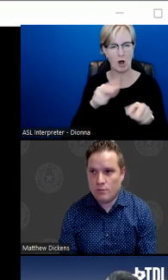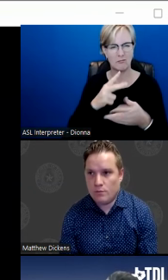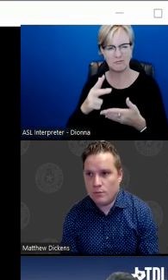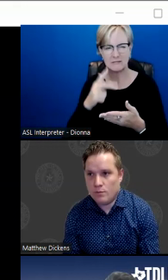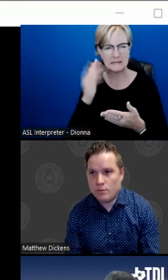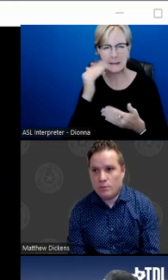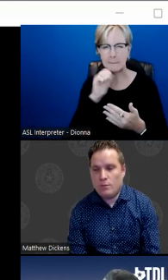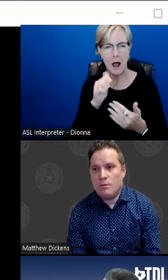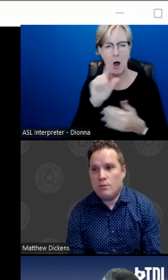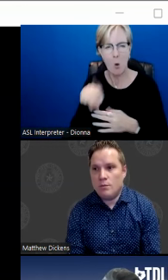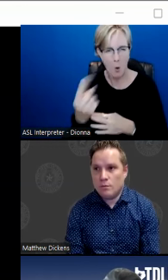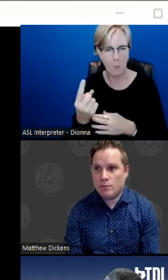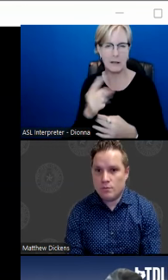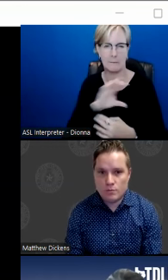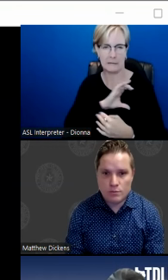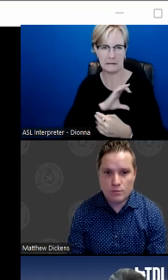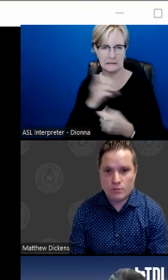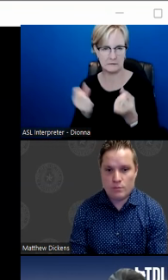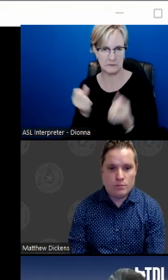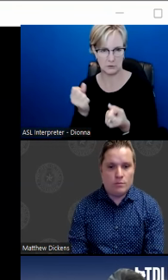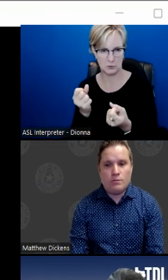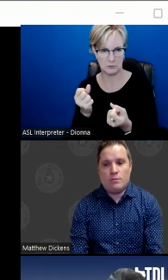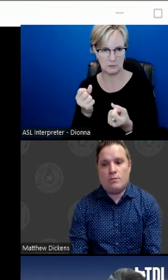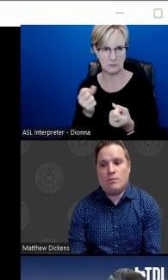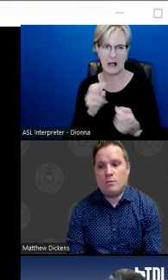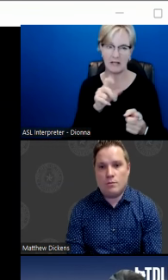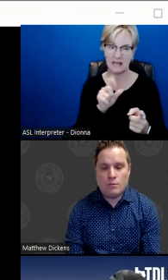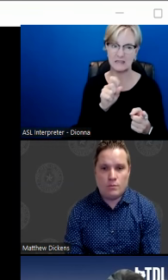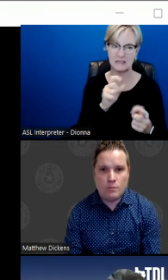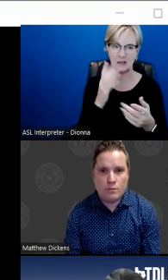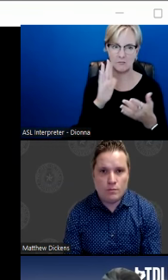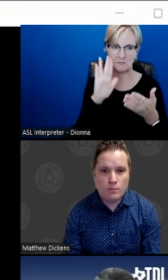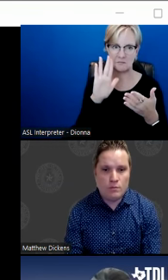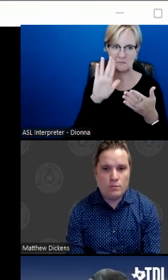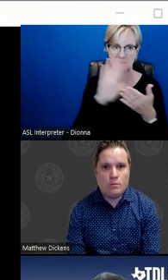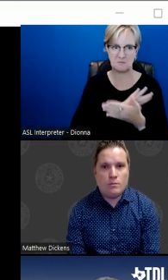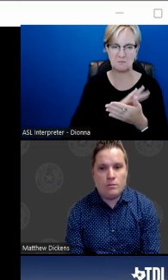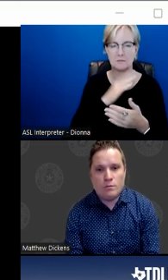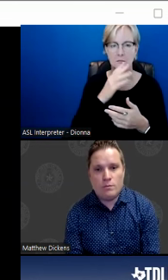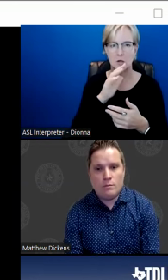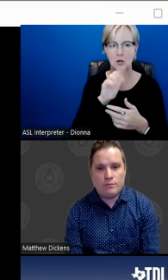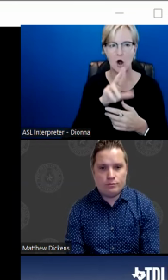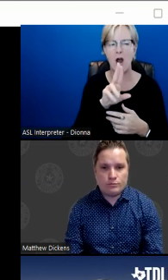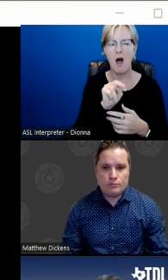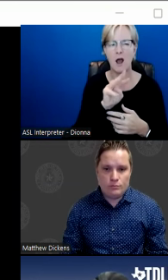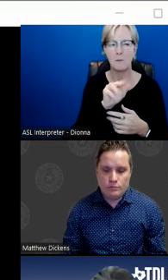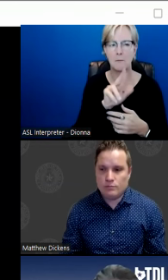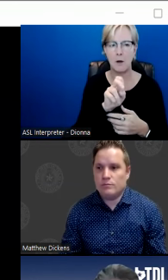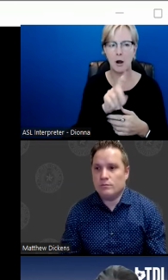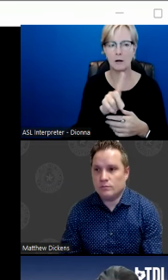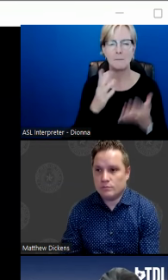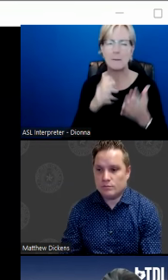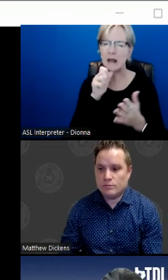limited to just law enforcement vehicles, unless that's an unmarked car. This one may not qualify for the exception,